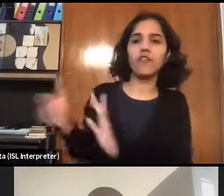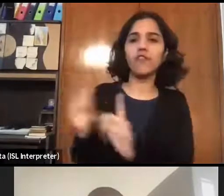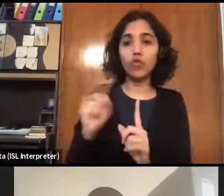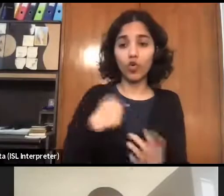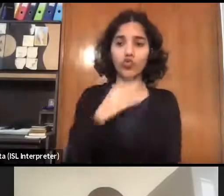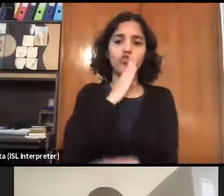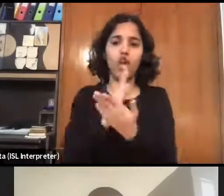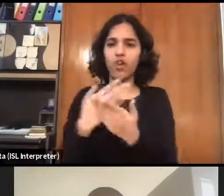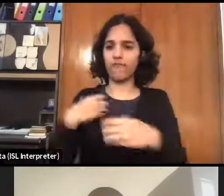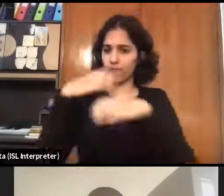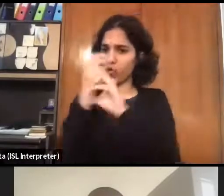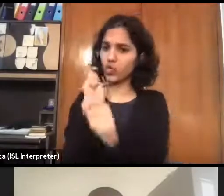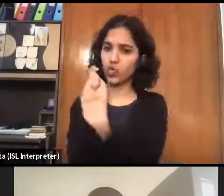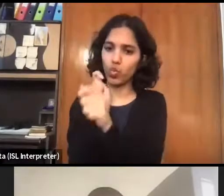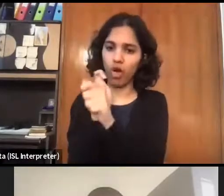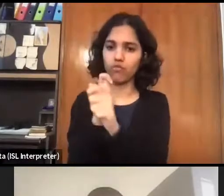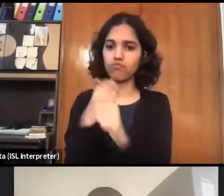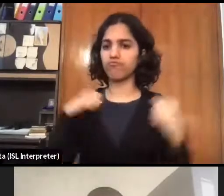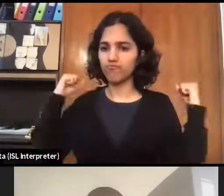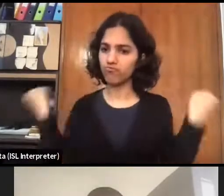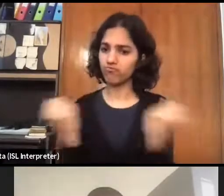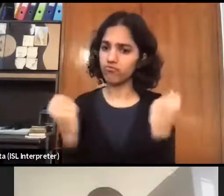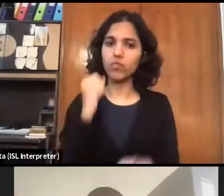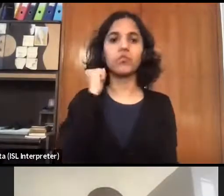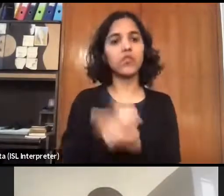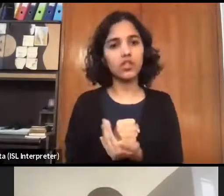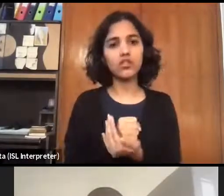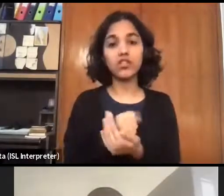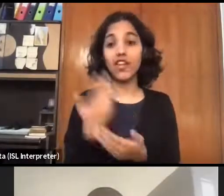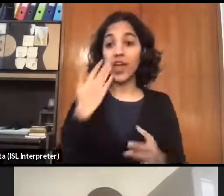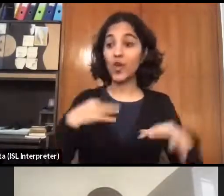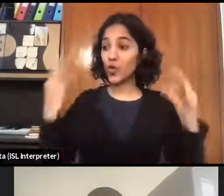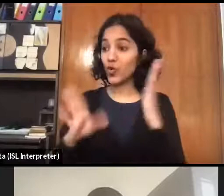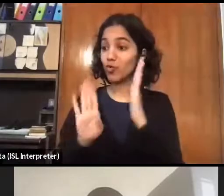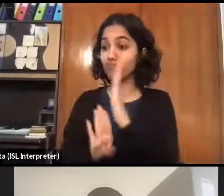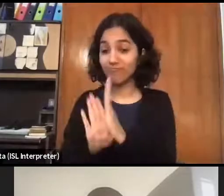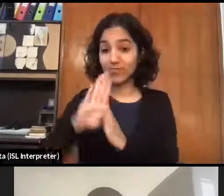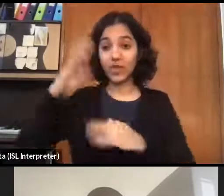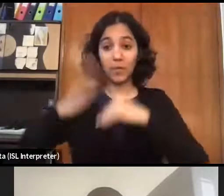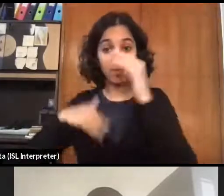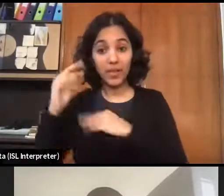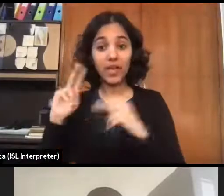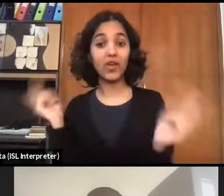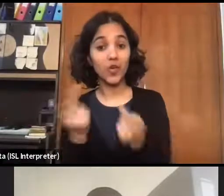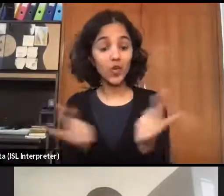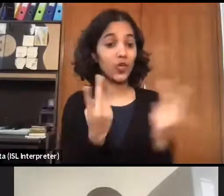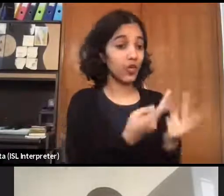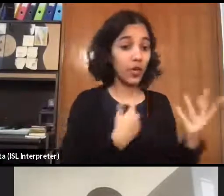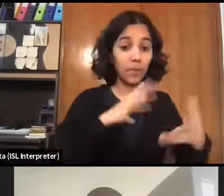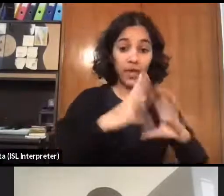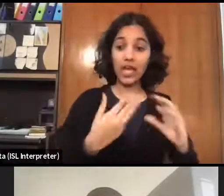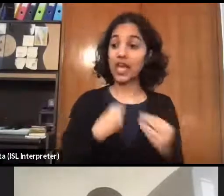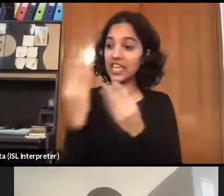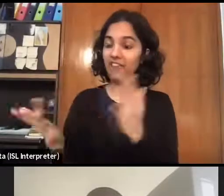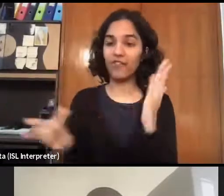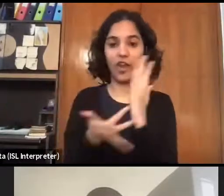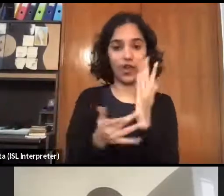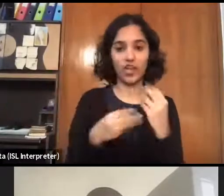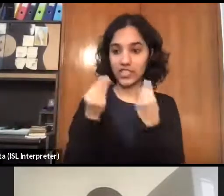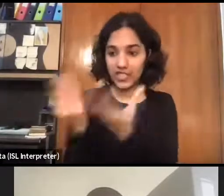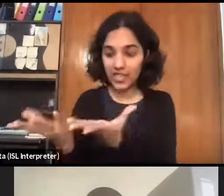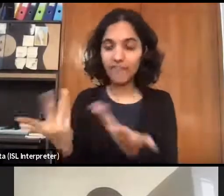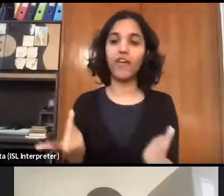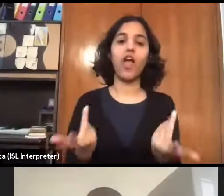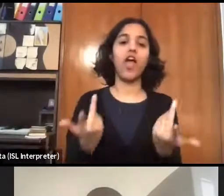when we are trying to build our infrastructure of providing people with such technologies or